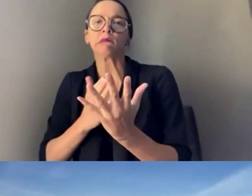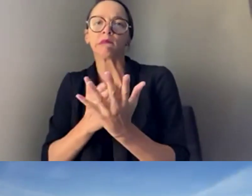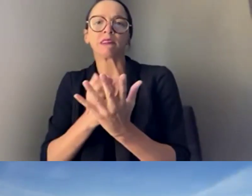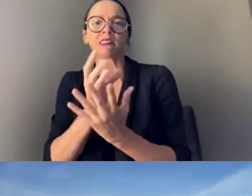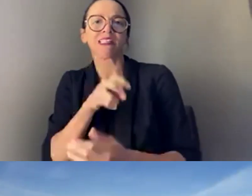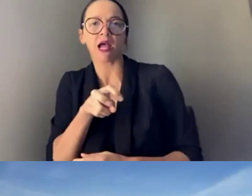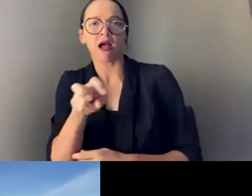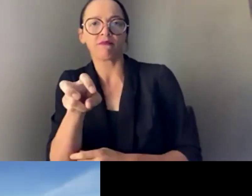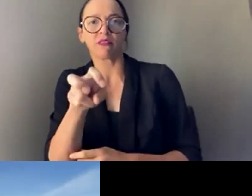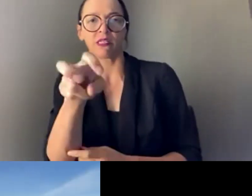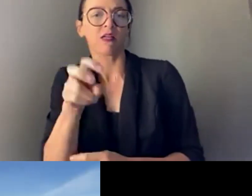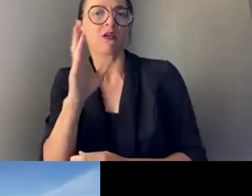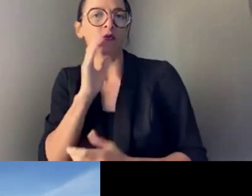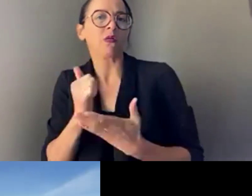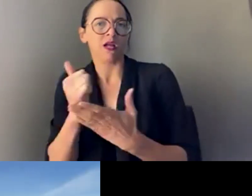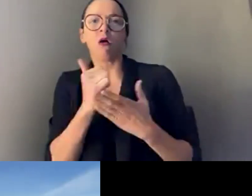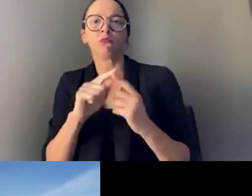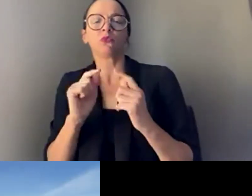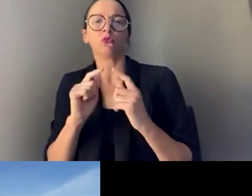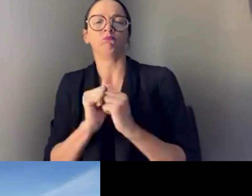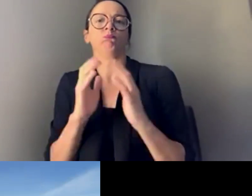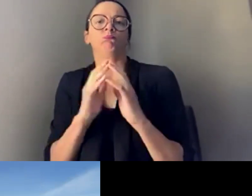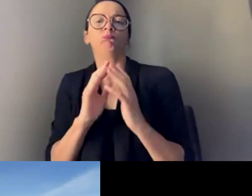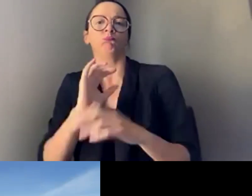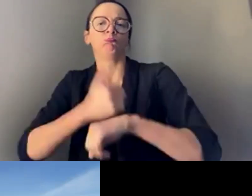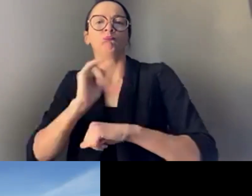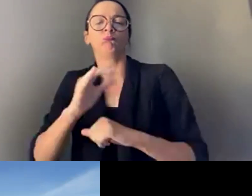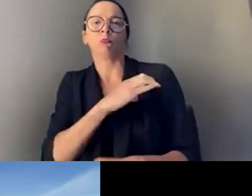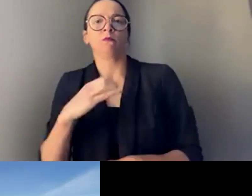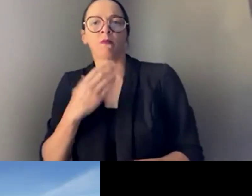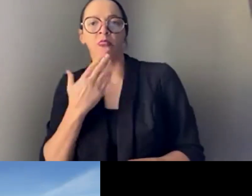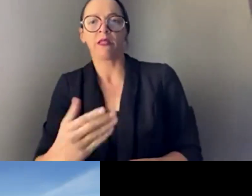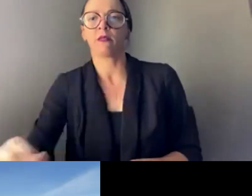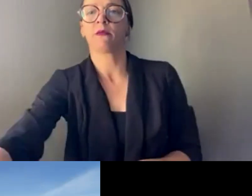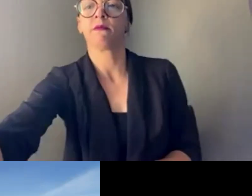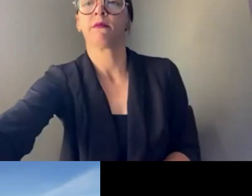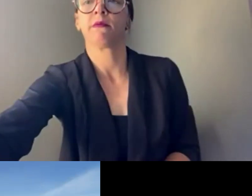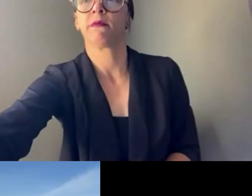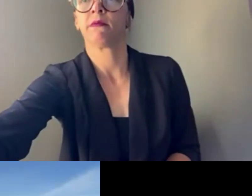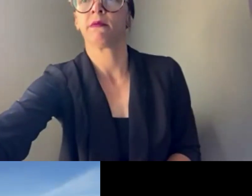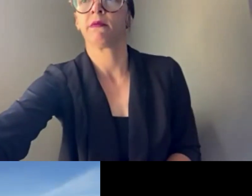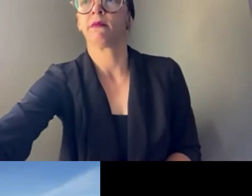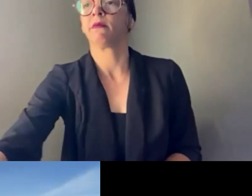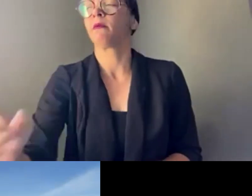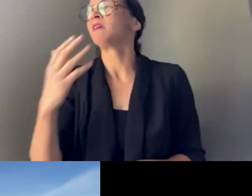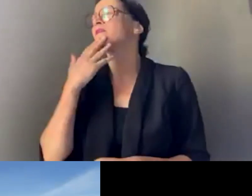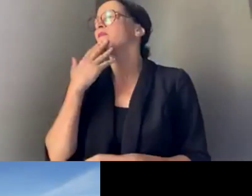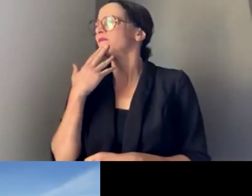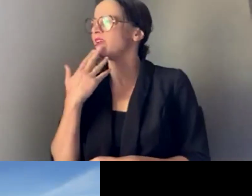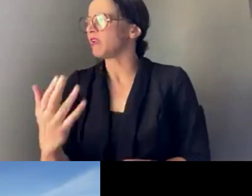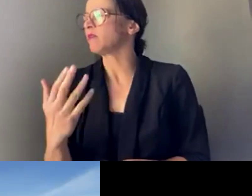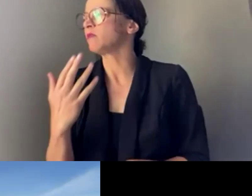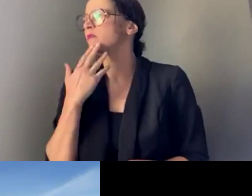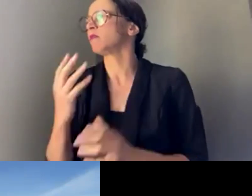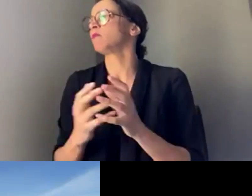Thank you, Andrea. And yes, I'd like to explore that. I've heard that quite a bit. True diversity, true